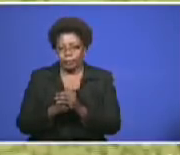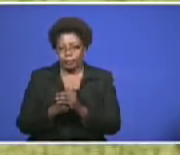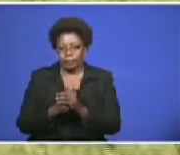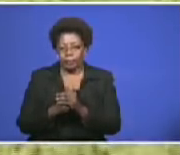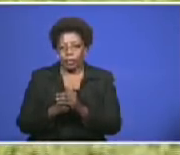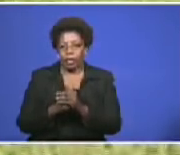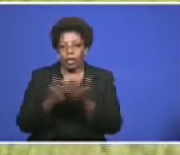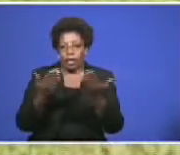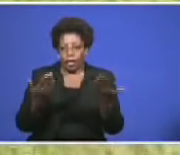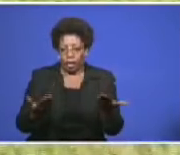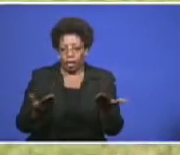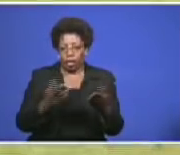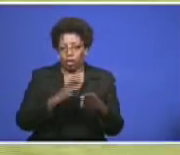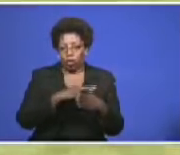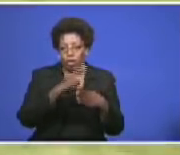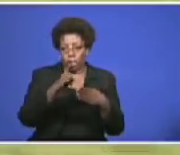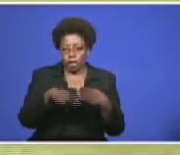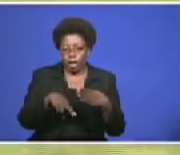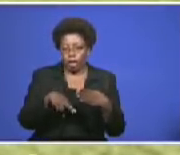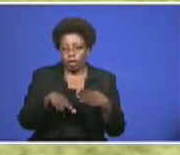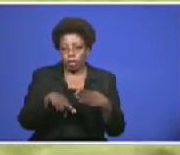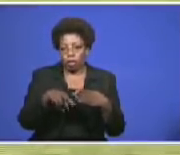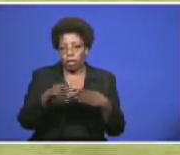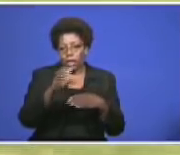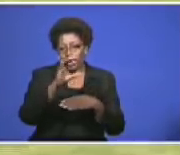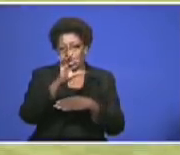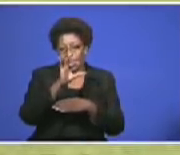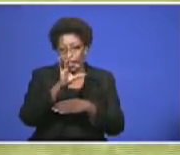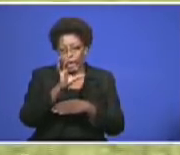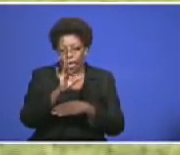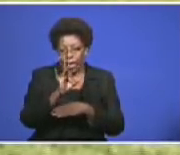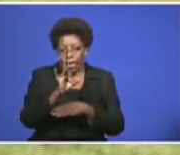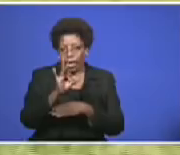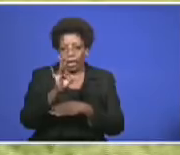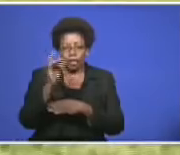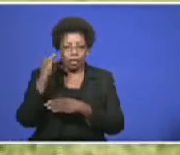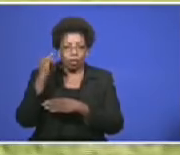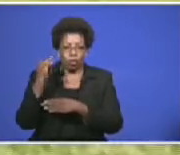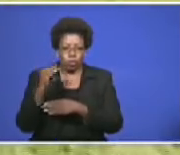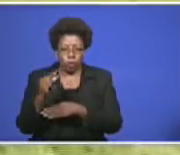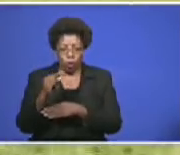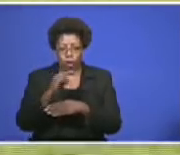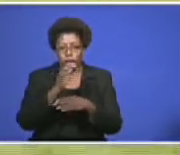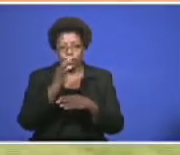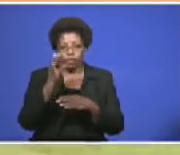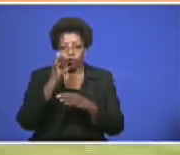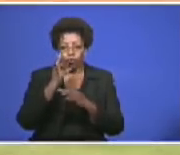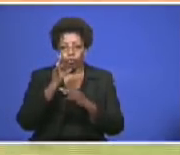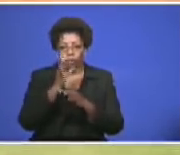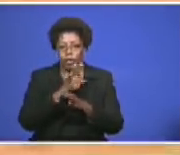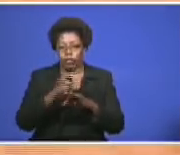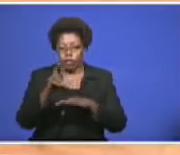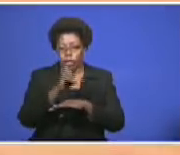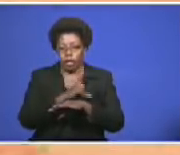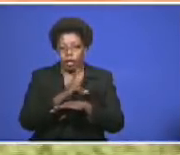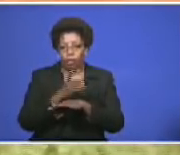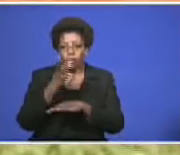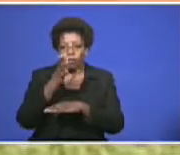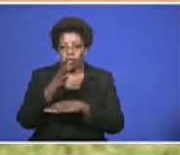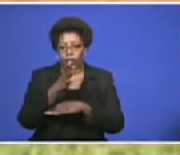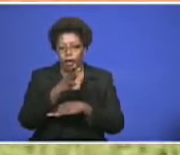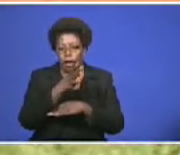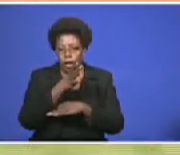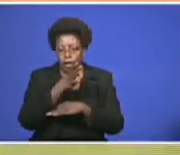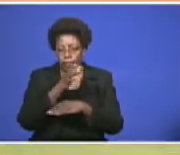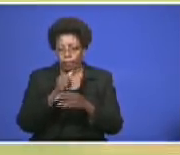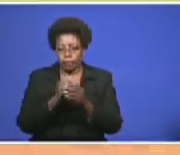So here are the official results. The 8-0 goal going to Freedom Farm, silver to JBLN, and bronze to Grand Bahama. JBLN took the